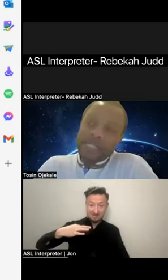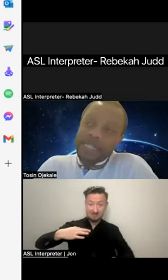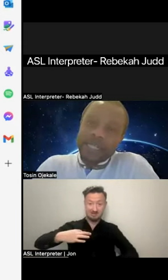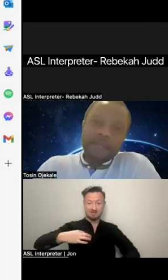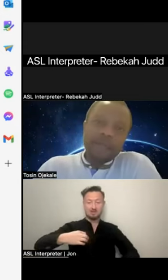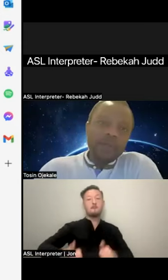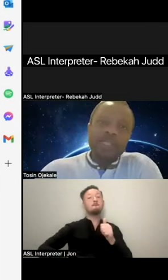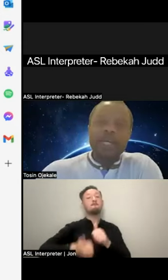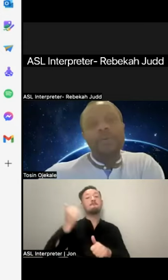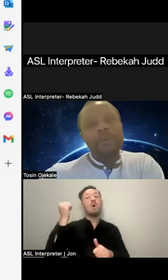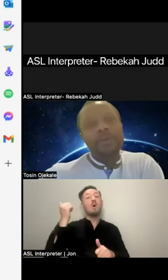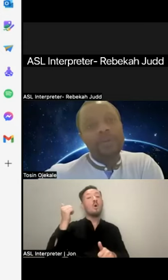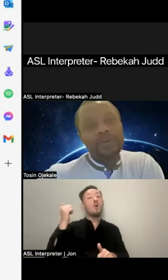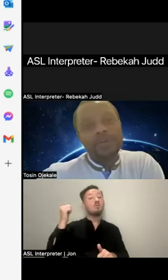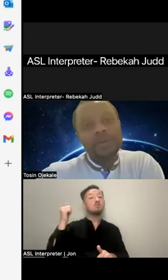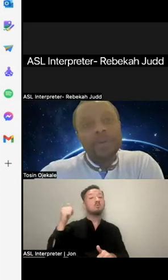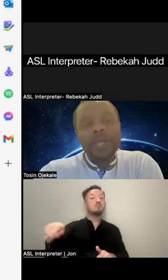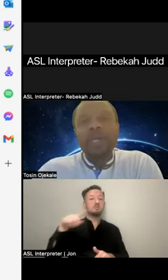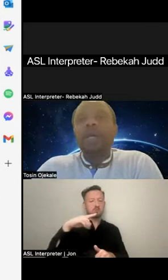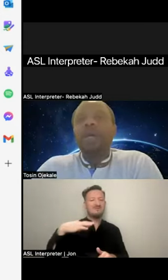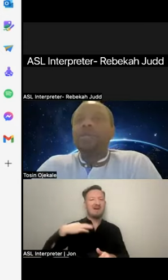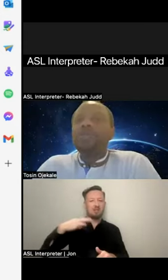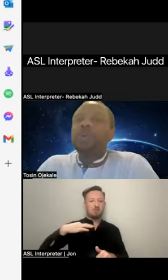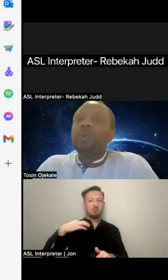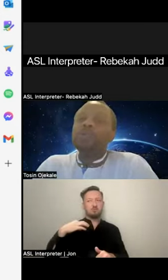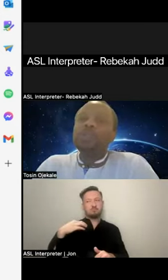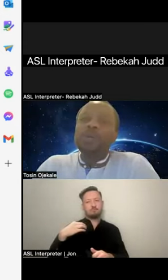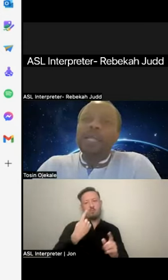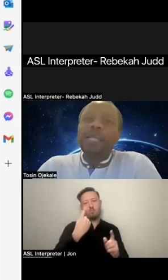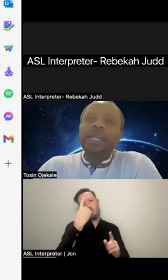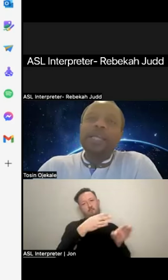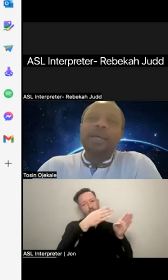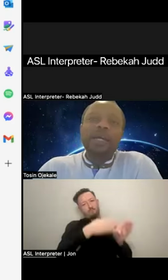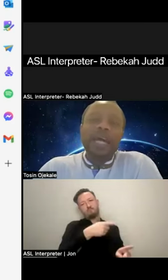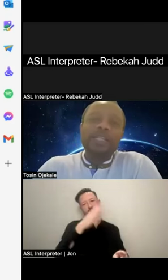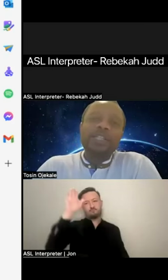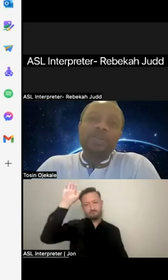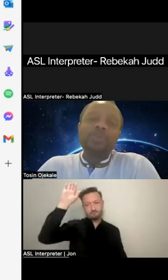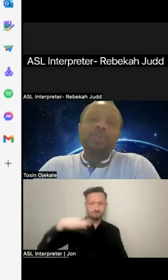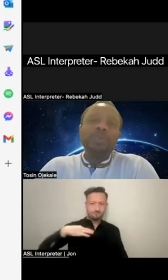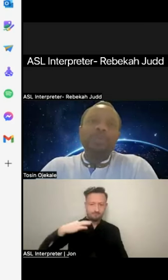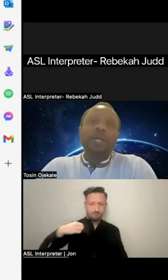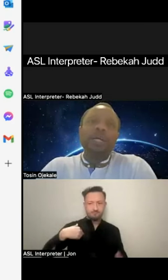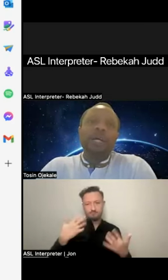it is a volunteer role, okay? So usually